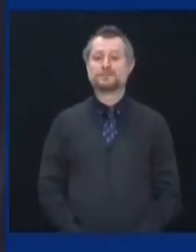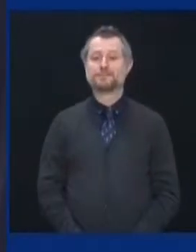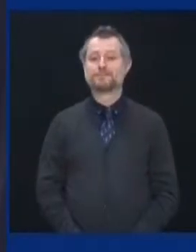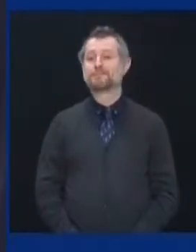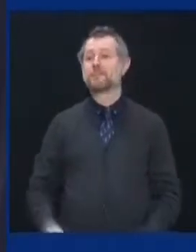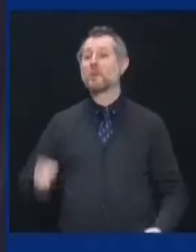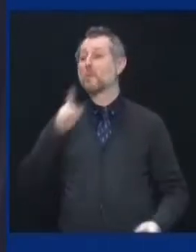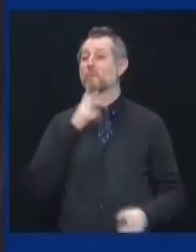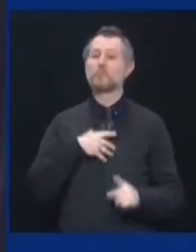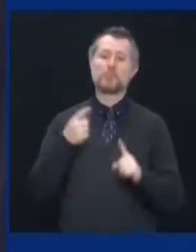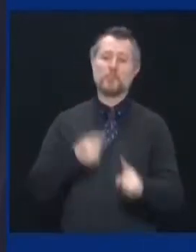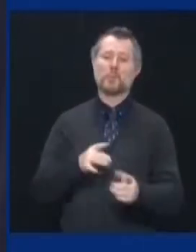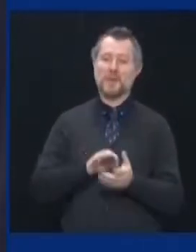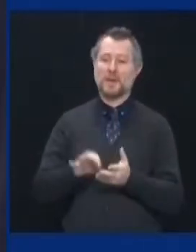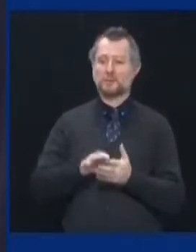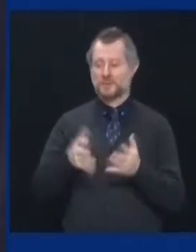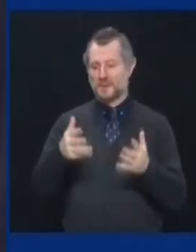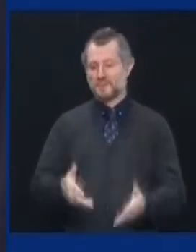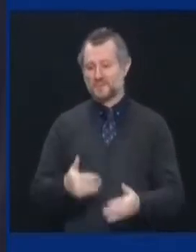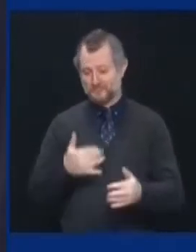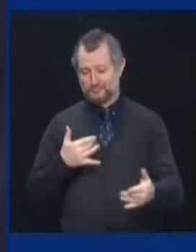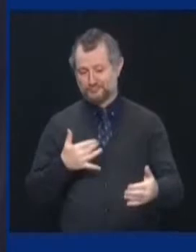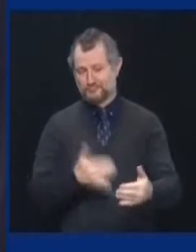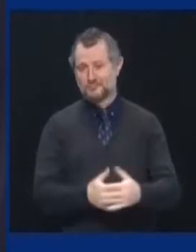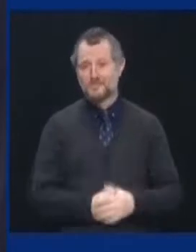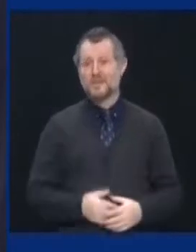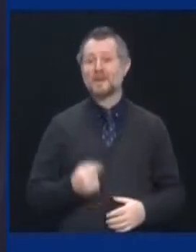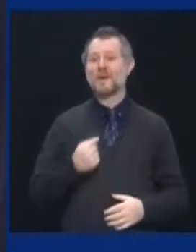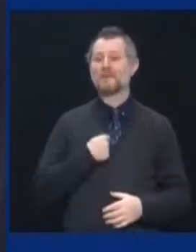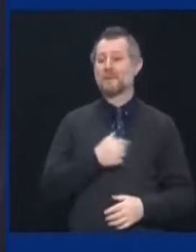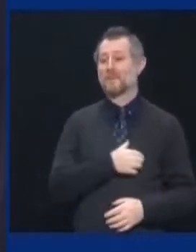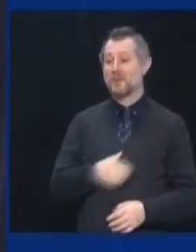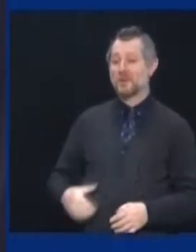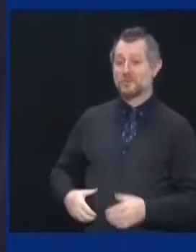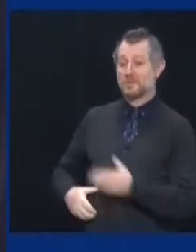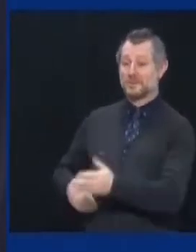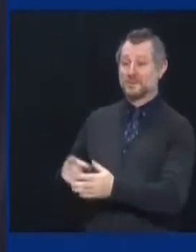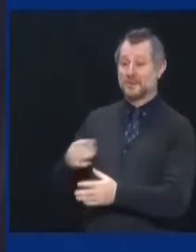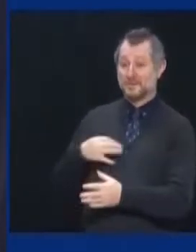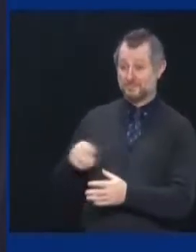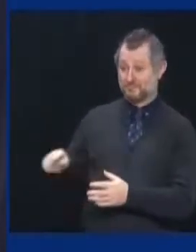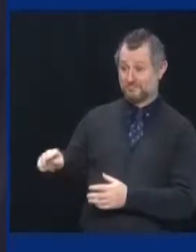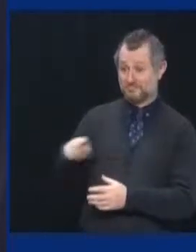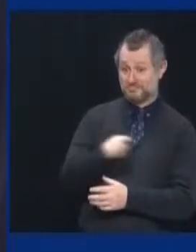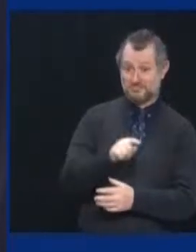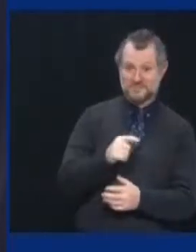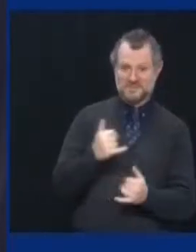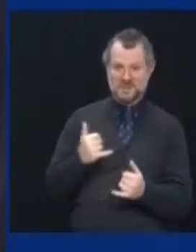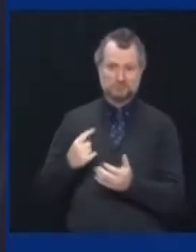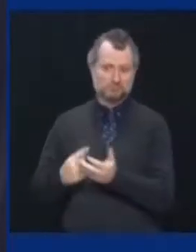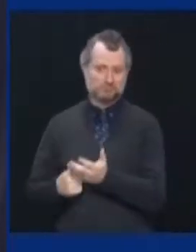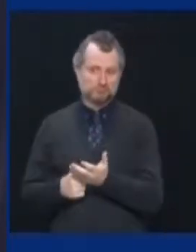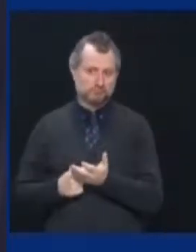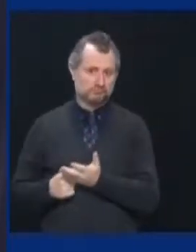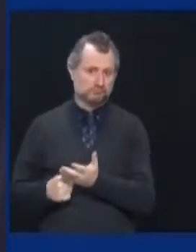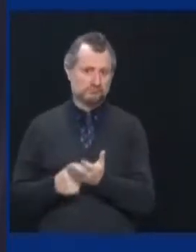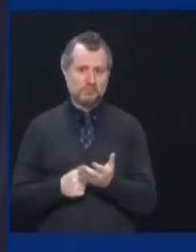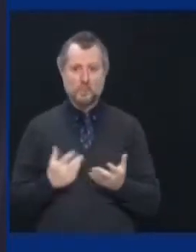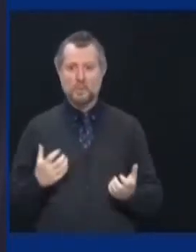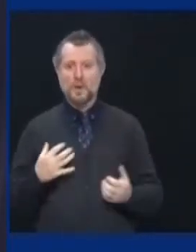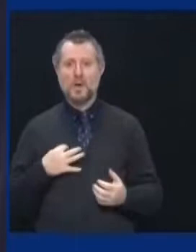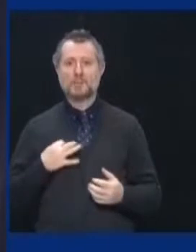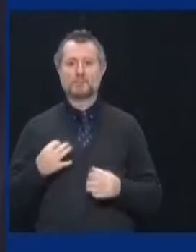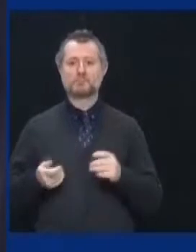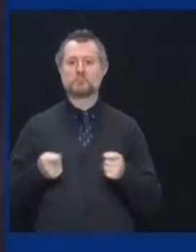weeks. You have mayoral candidates who are now talking about wanting to run New York